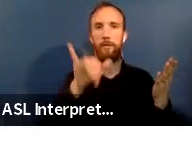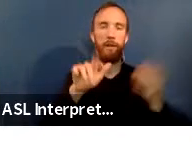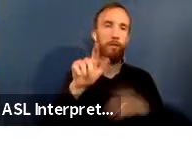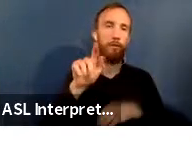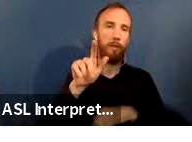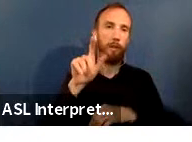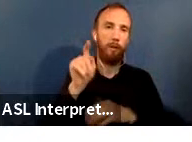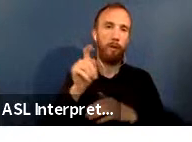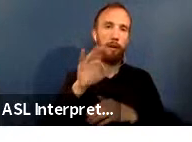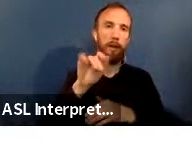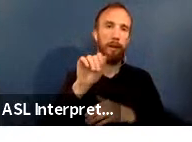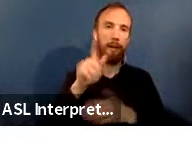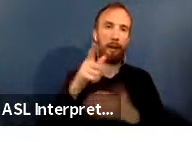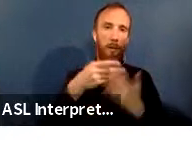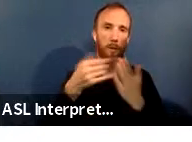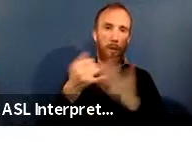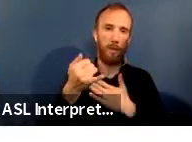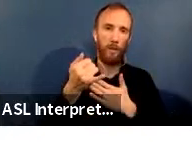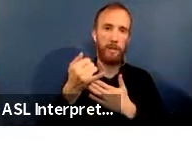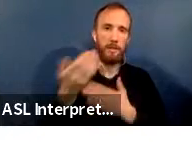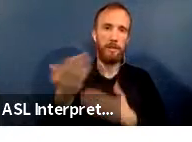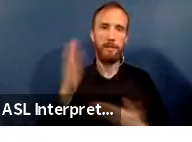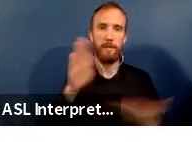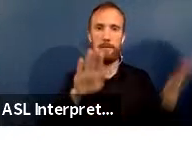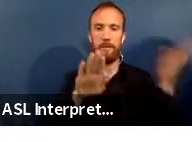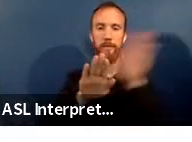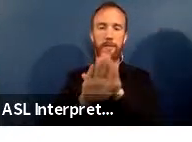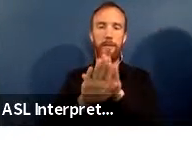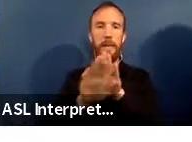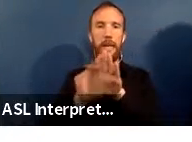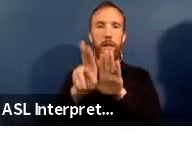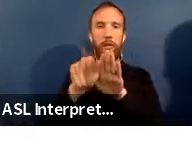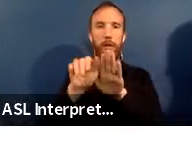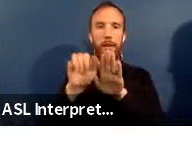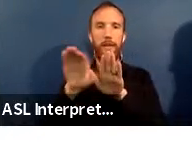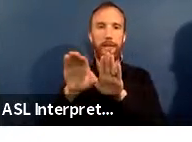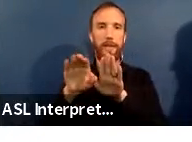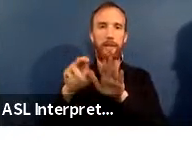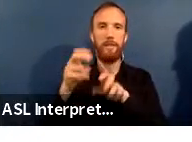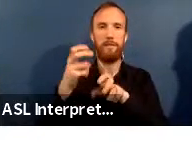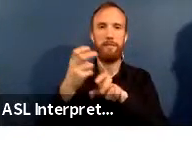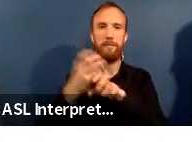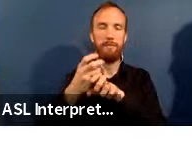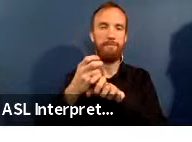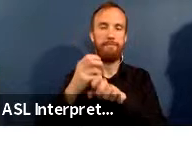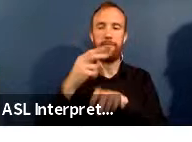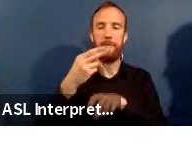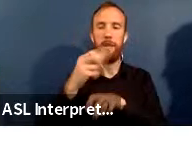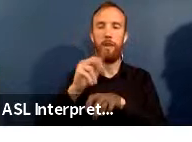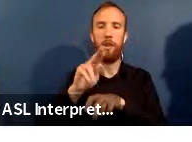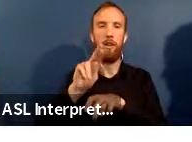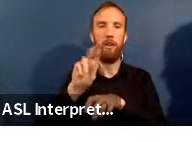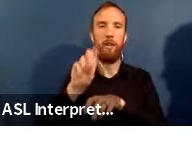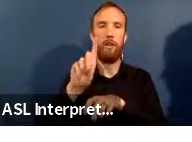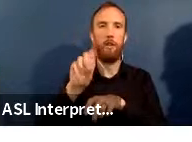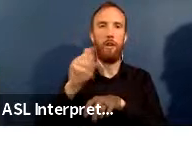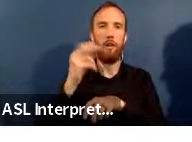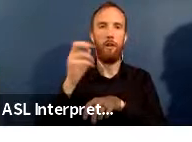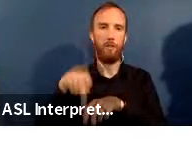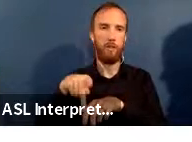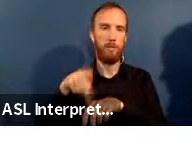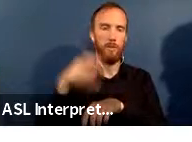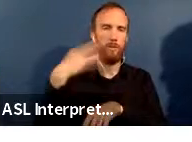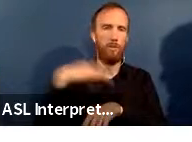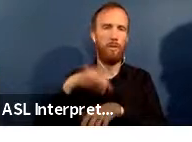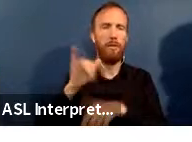projects overlaid against the UIC hardship index score. So the hardship index score is this Chicago